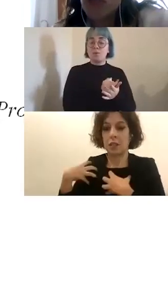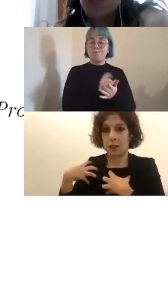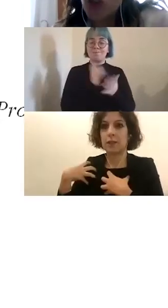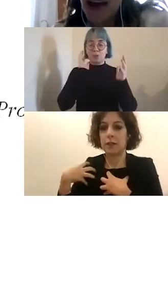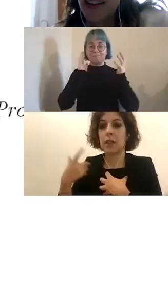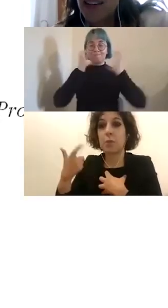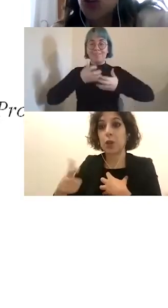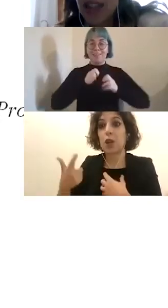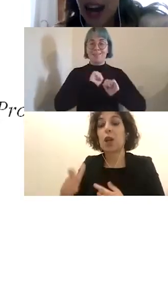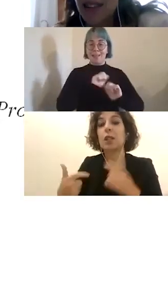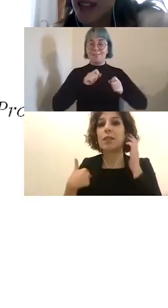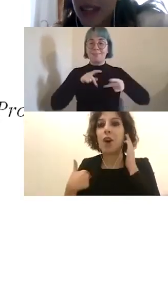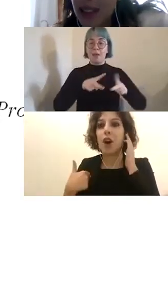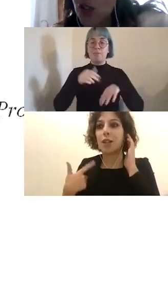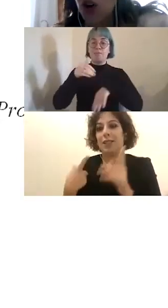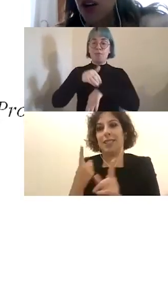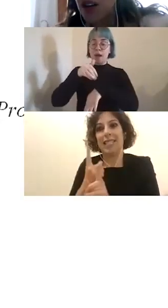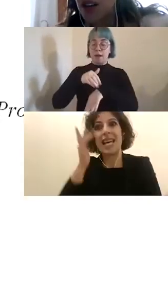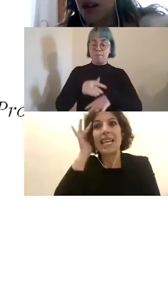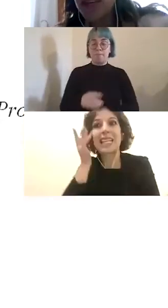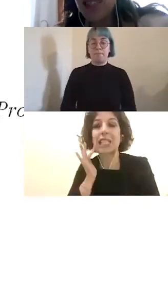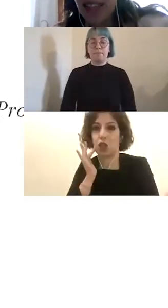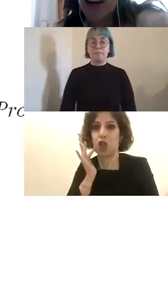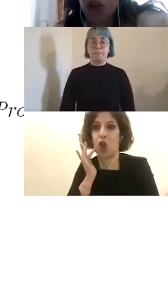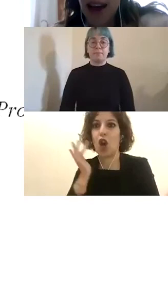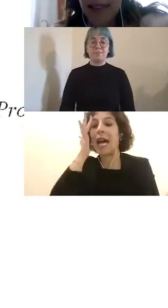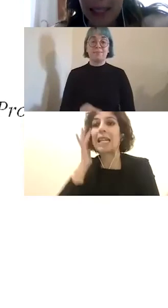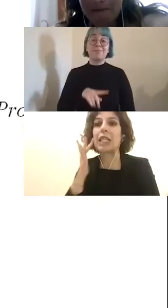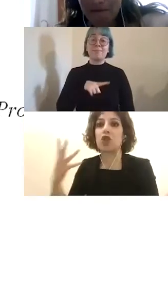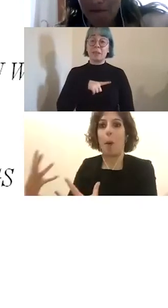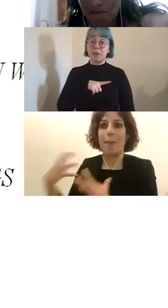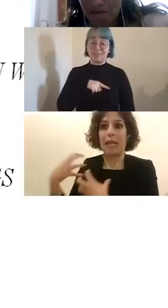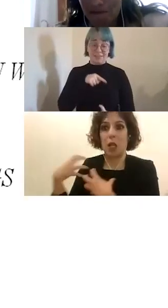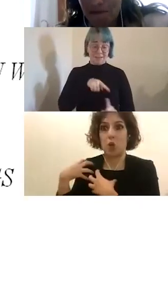concerning the type of crime because it was committed